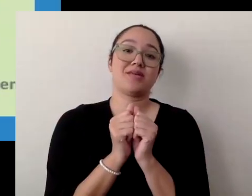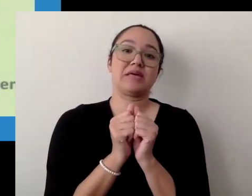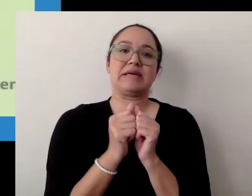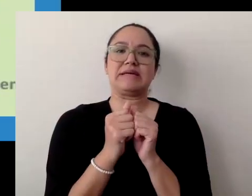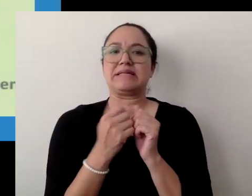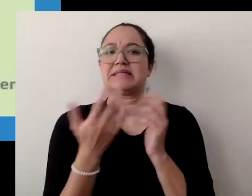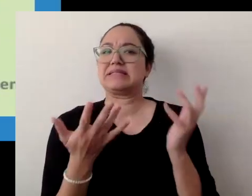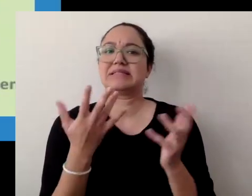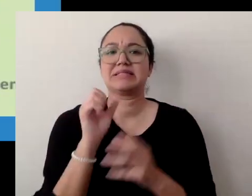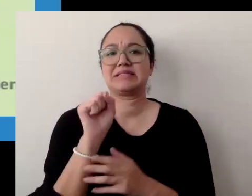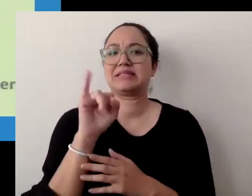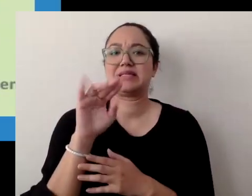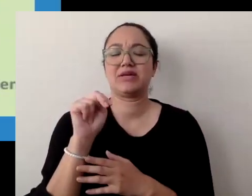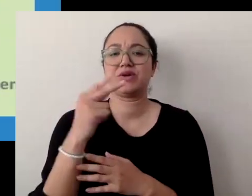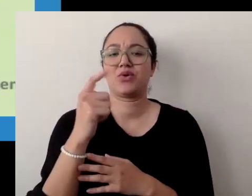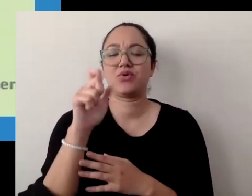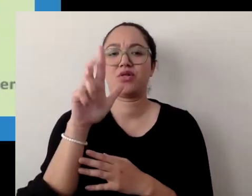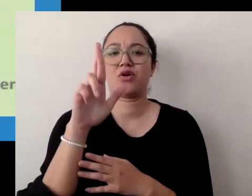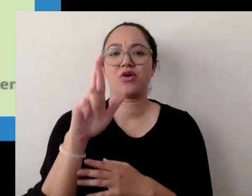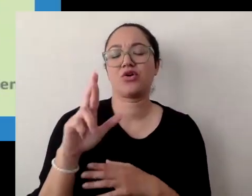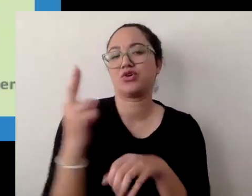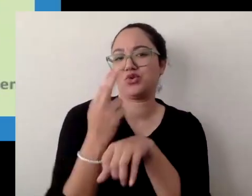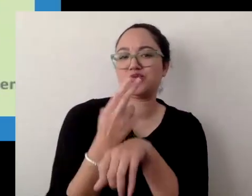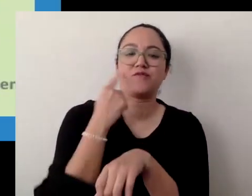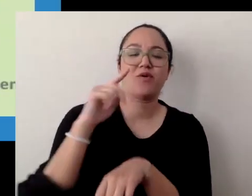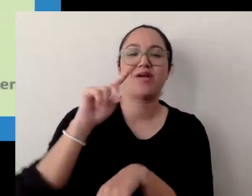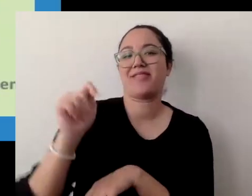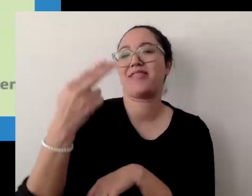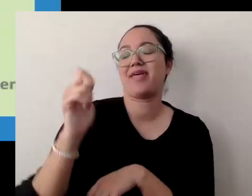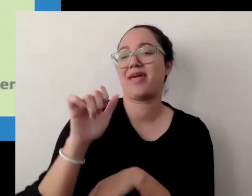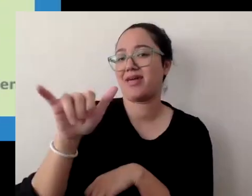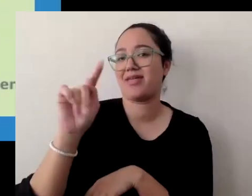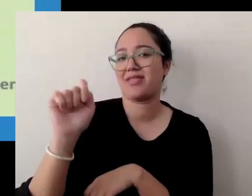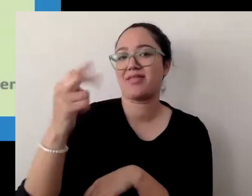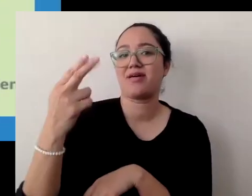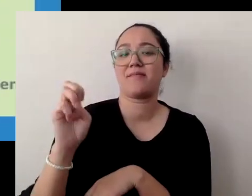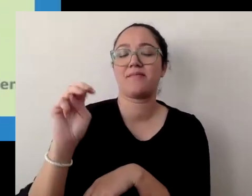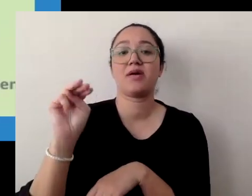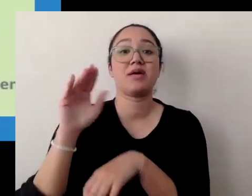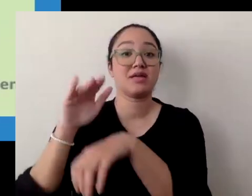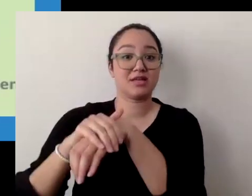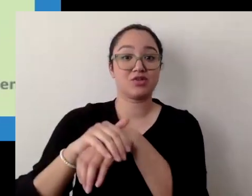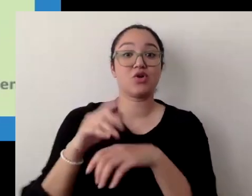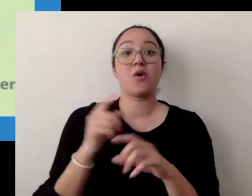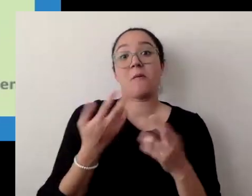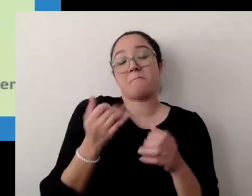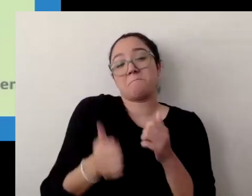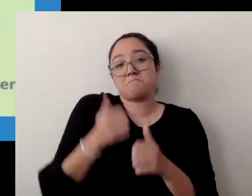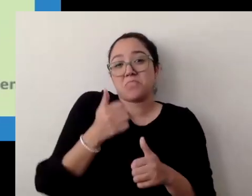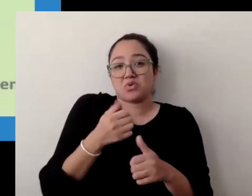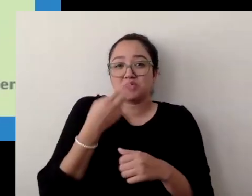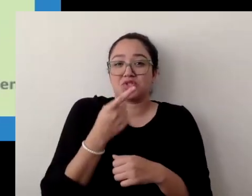singular use of they, them in English. Most respondents use a gendered form in Spanish, either singular